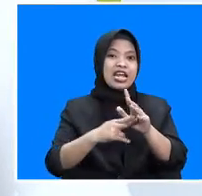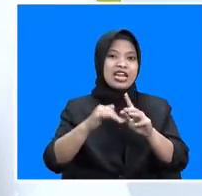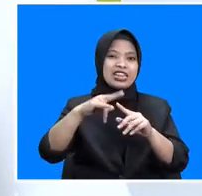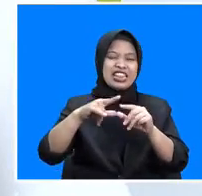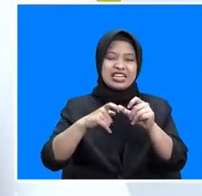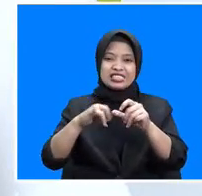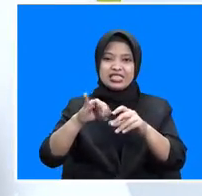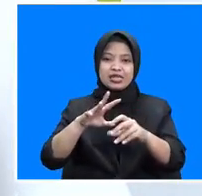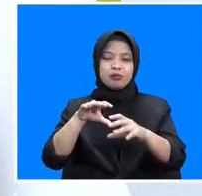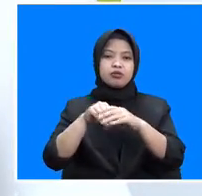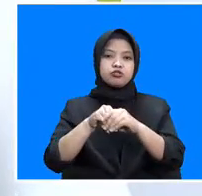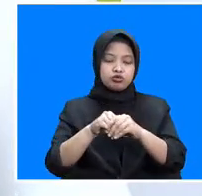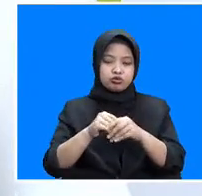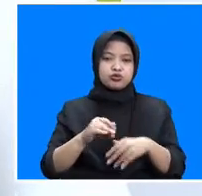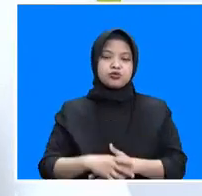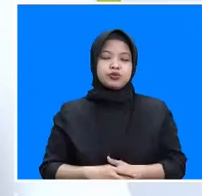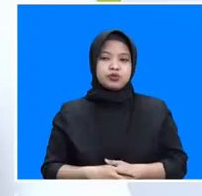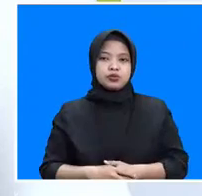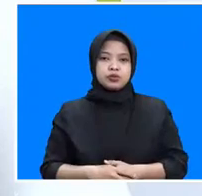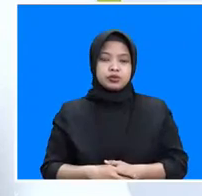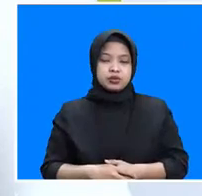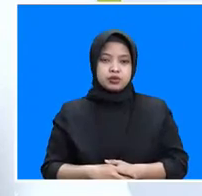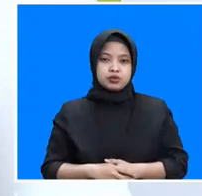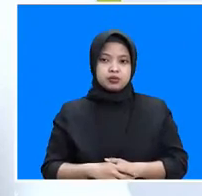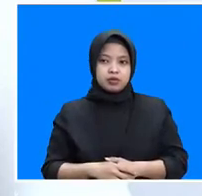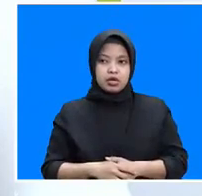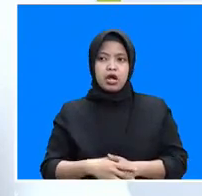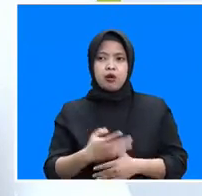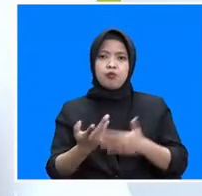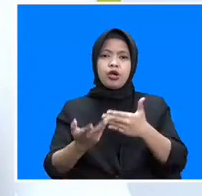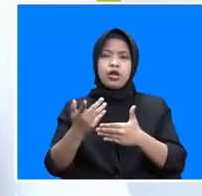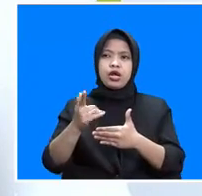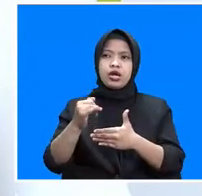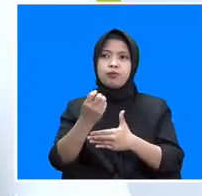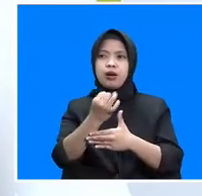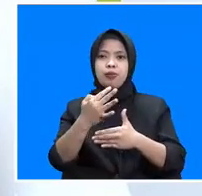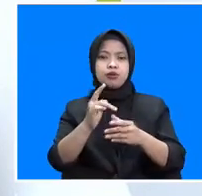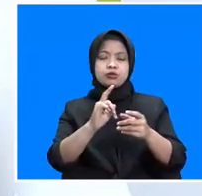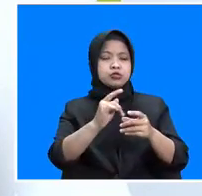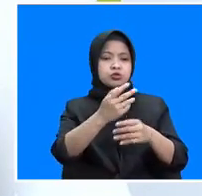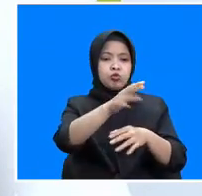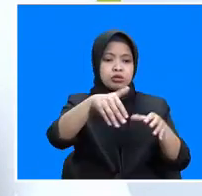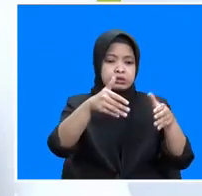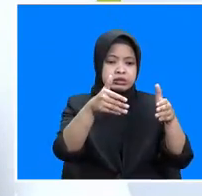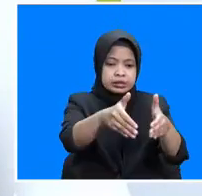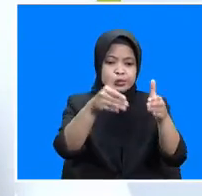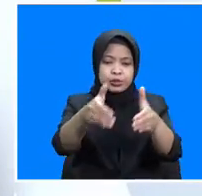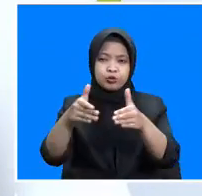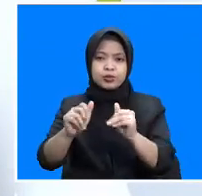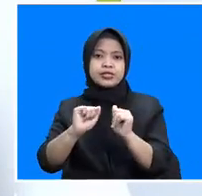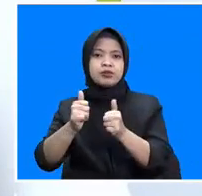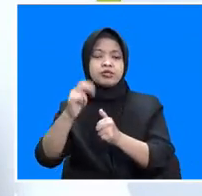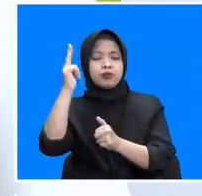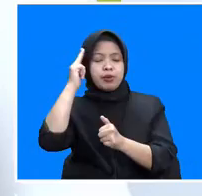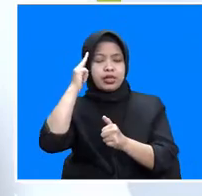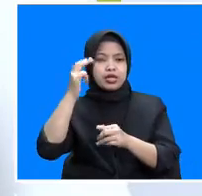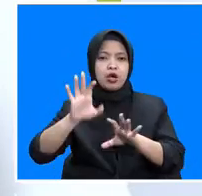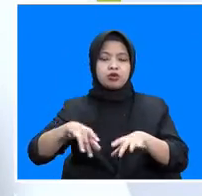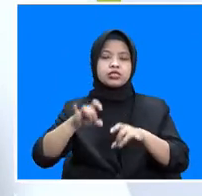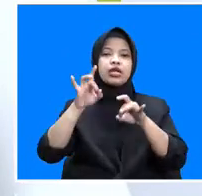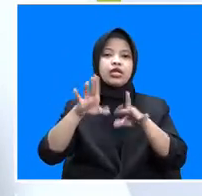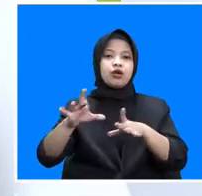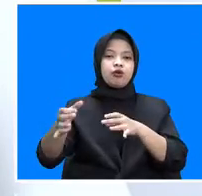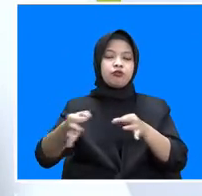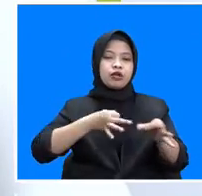all funded and supplied by the government. But there are a few specific things that are done in